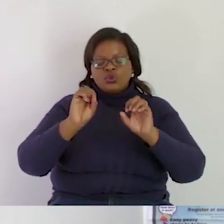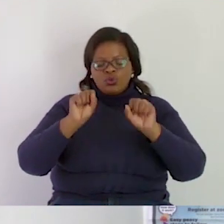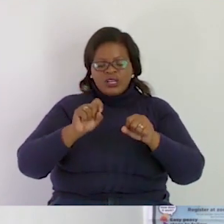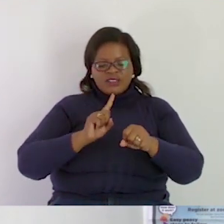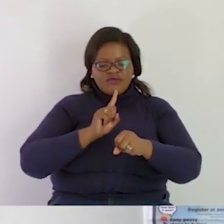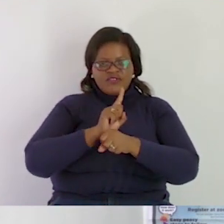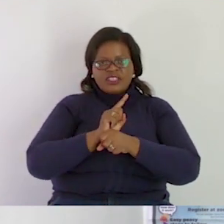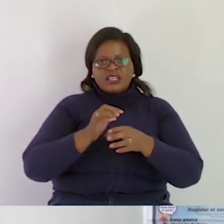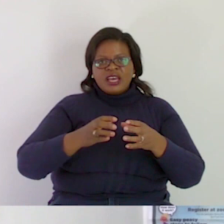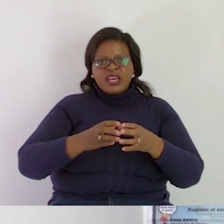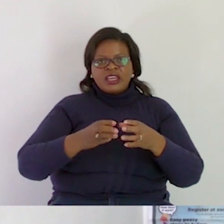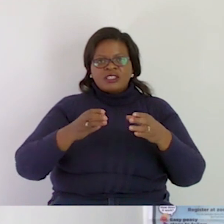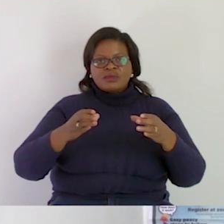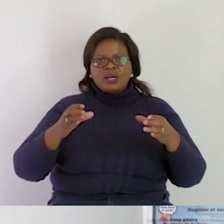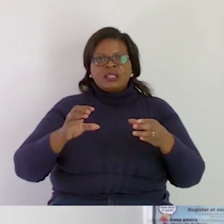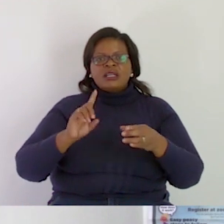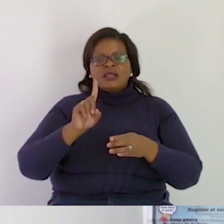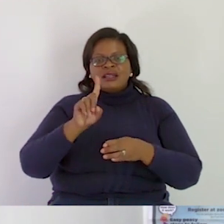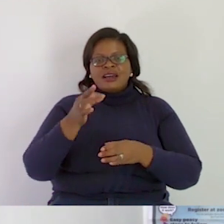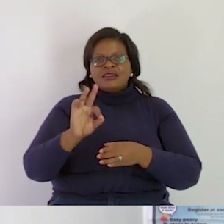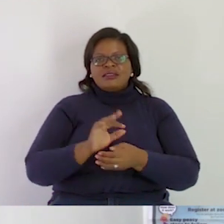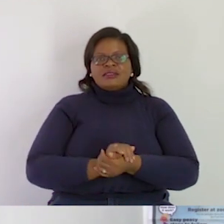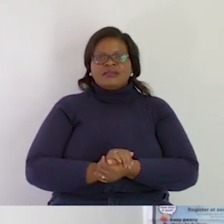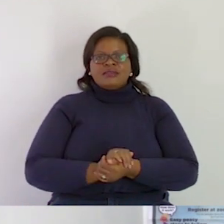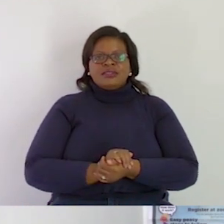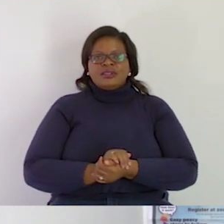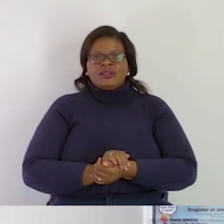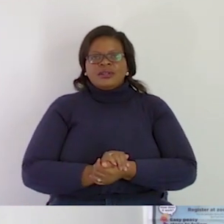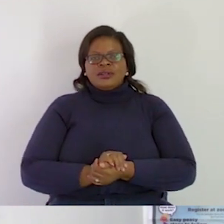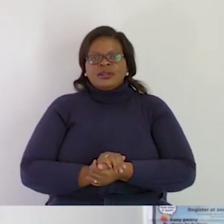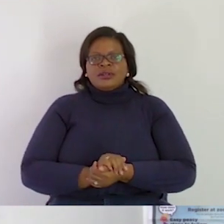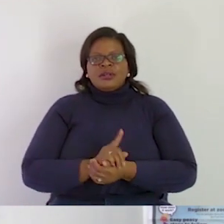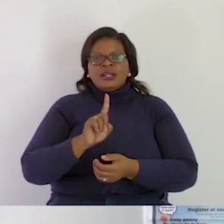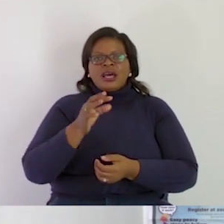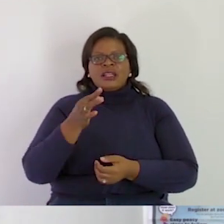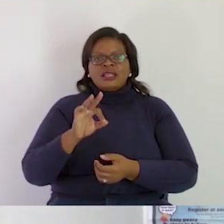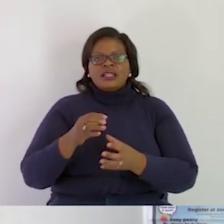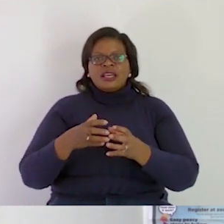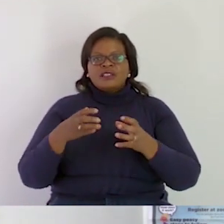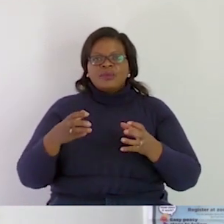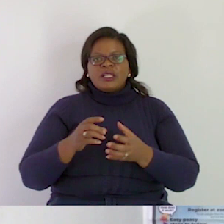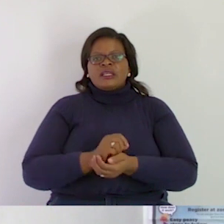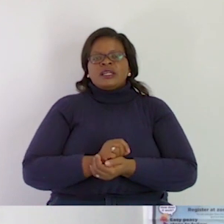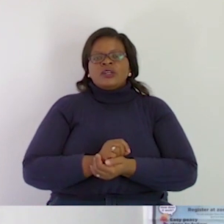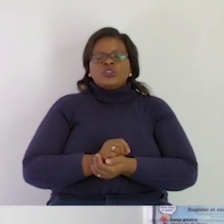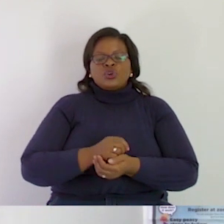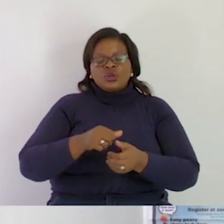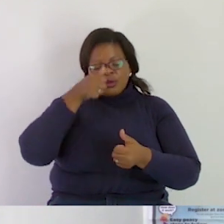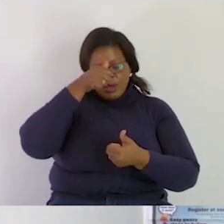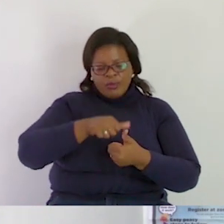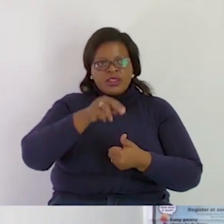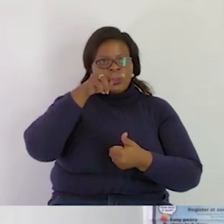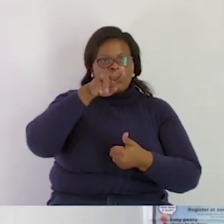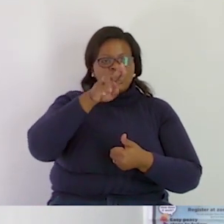expand this 19. 19 expanded, remember this is a unit, this is a 10. So the value of